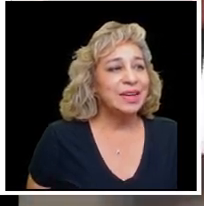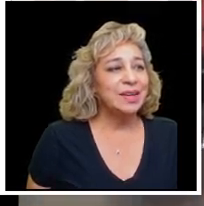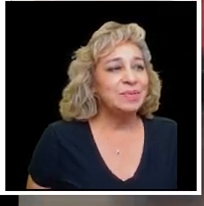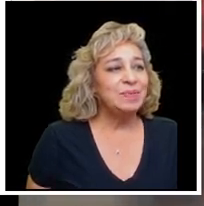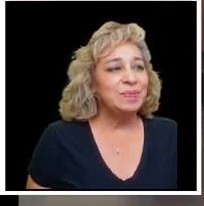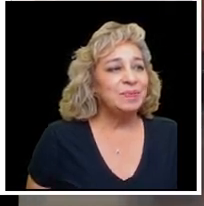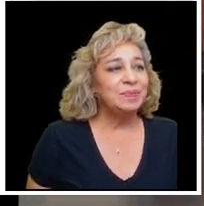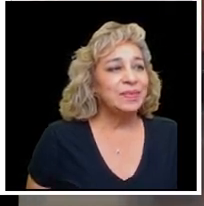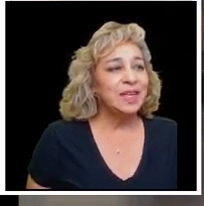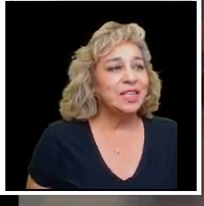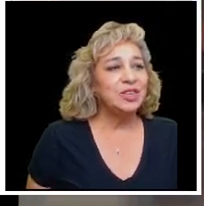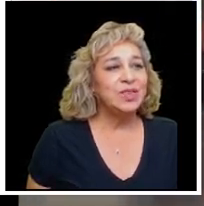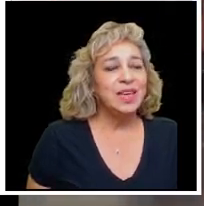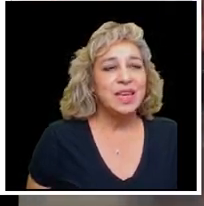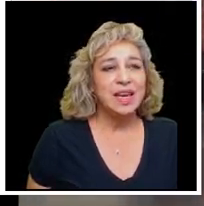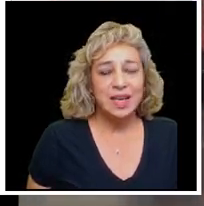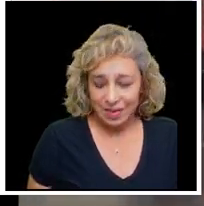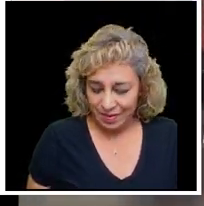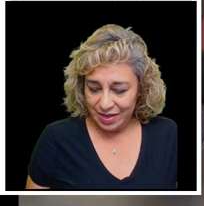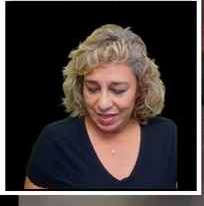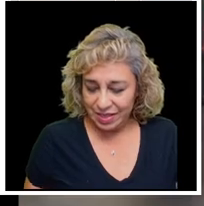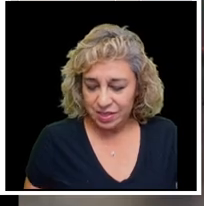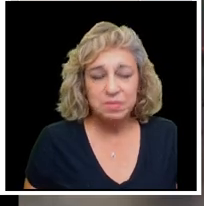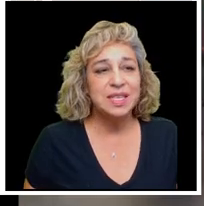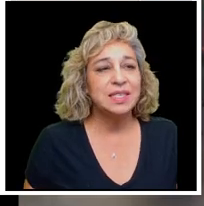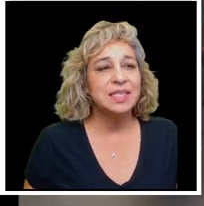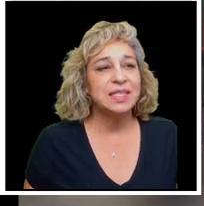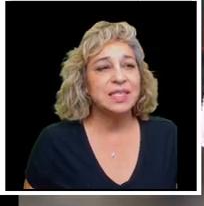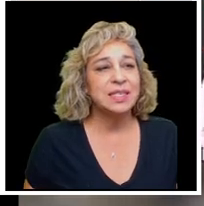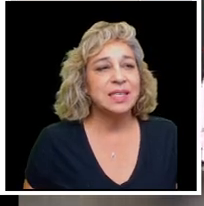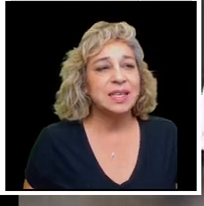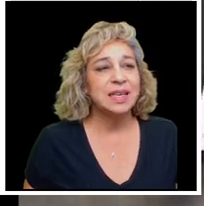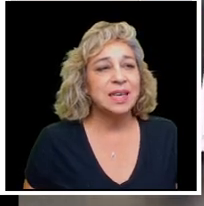and do the adjustments